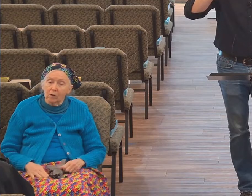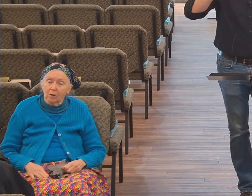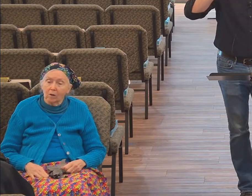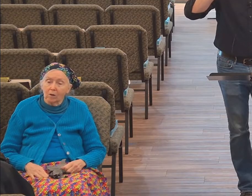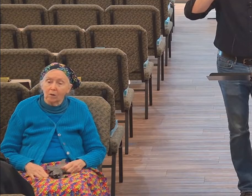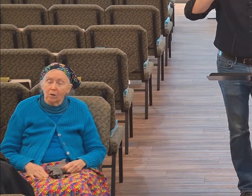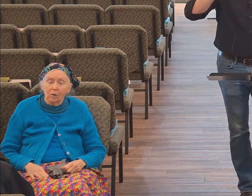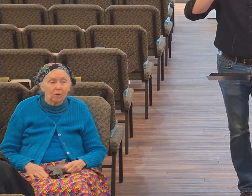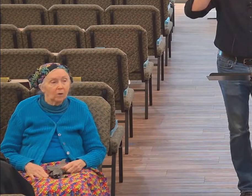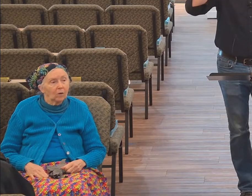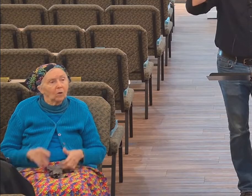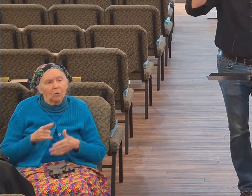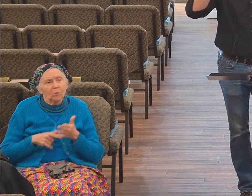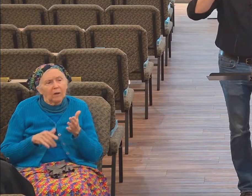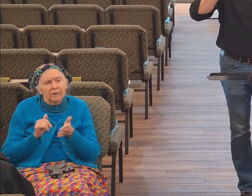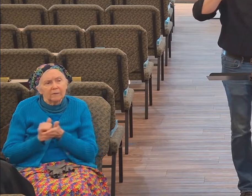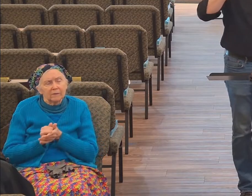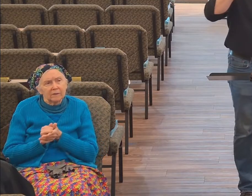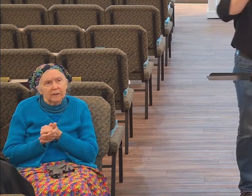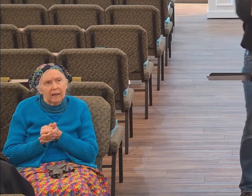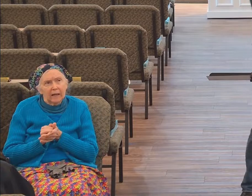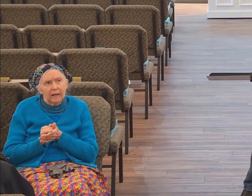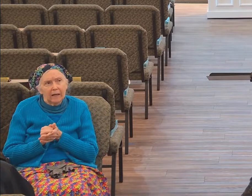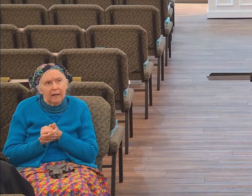What's the approach? What does that bring to mind?